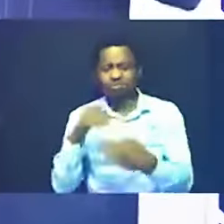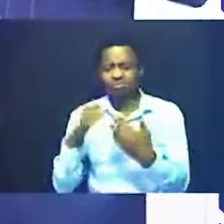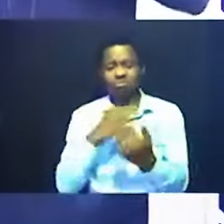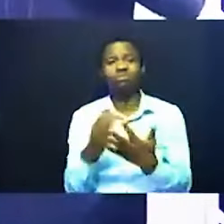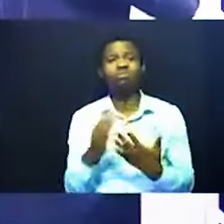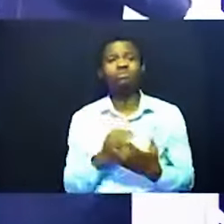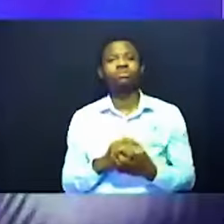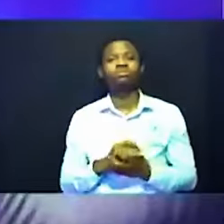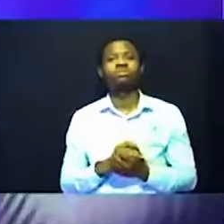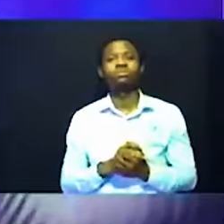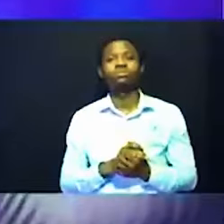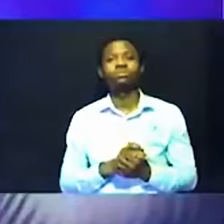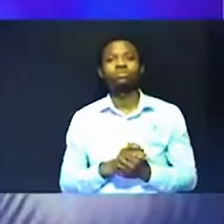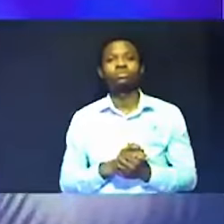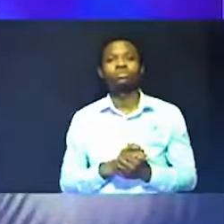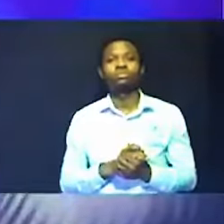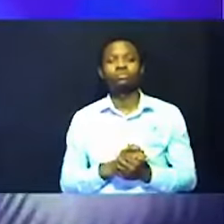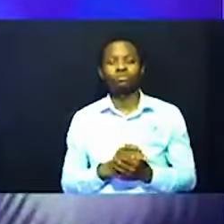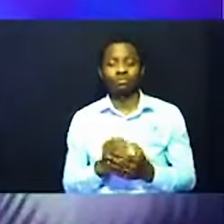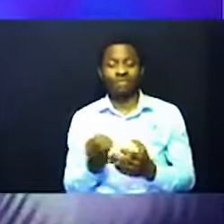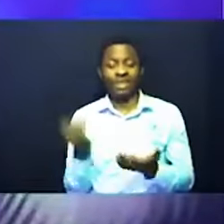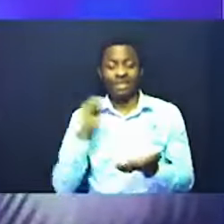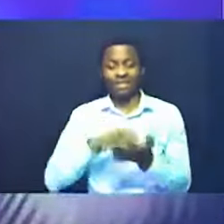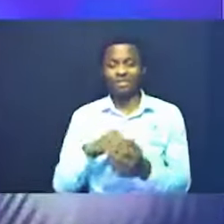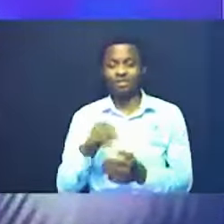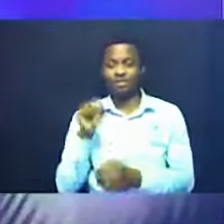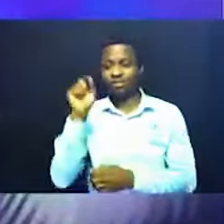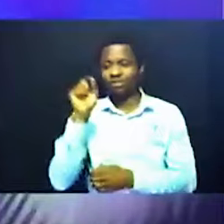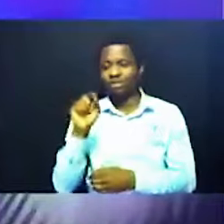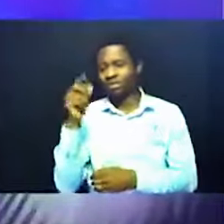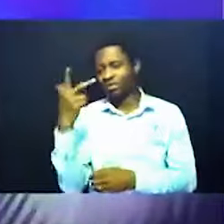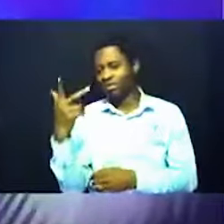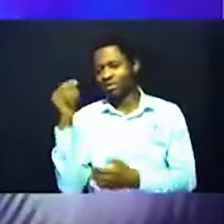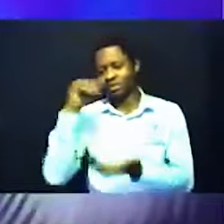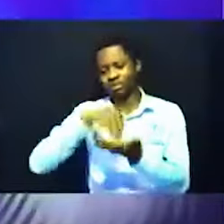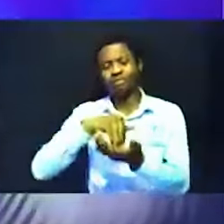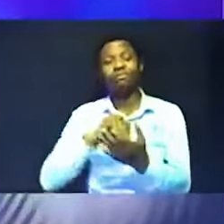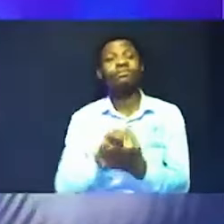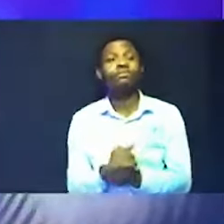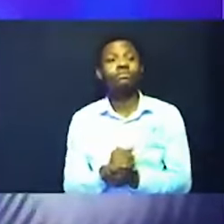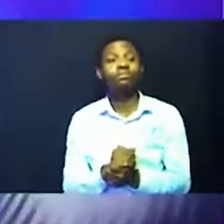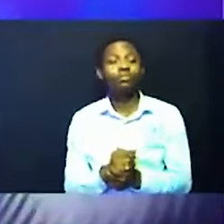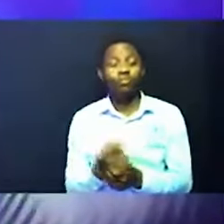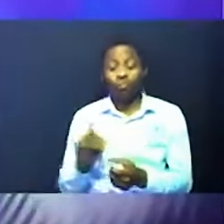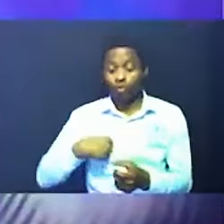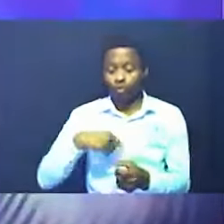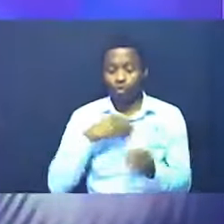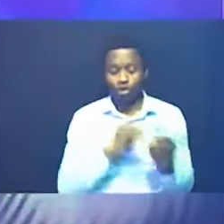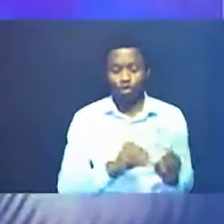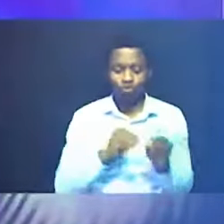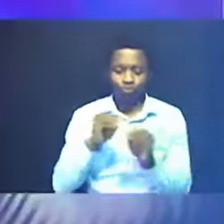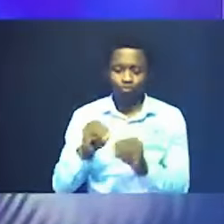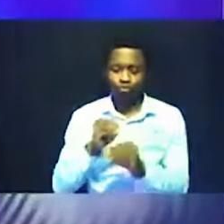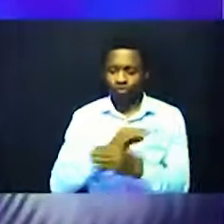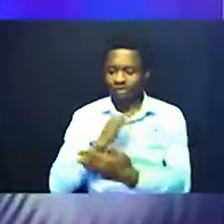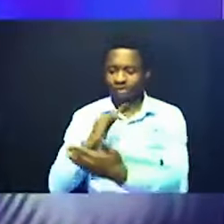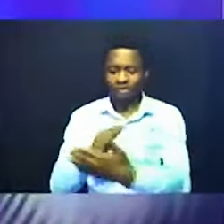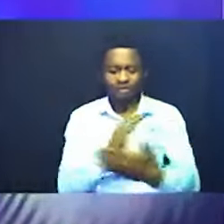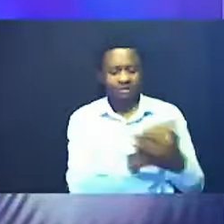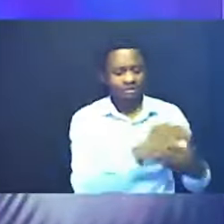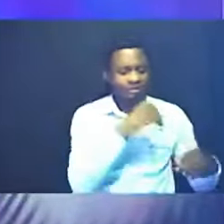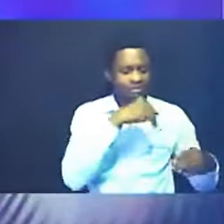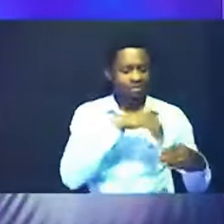distresses let me take the verse three again we put no stumbling block in